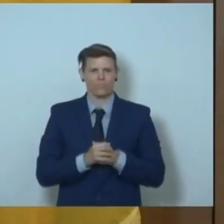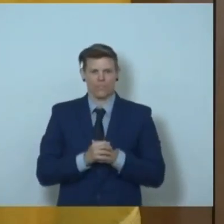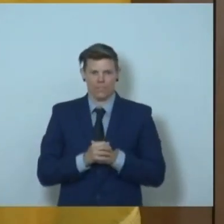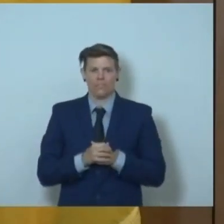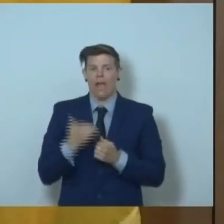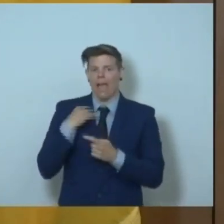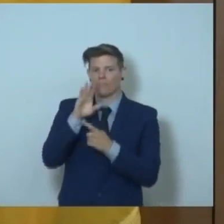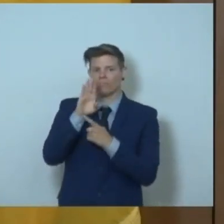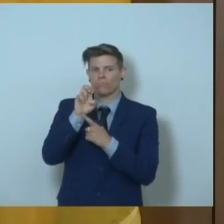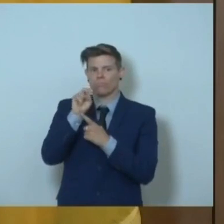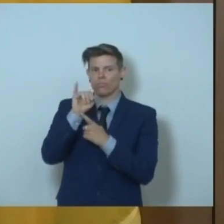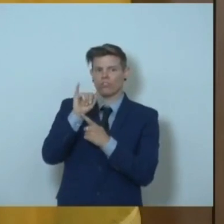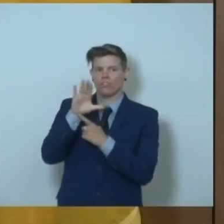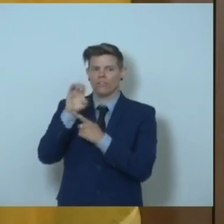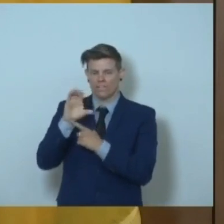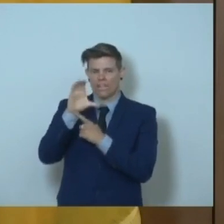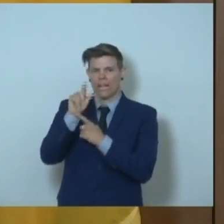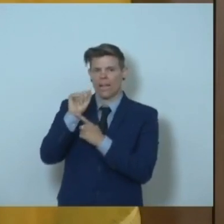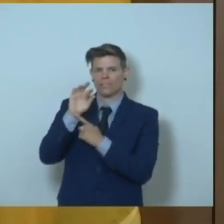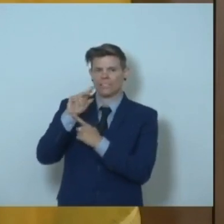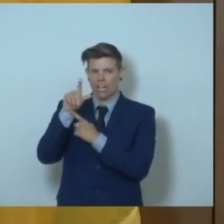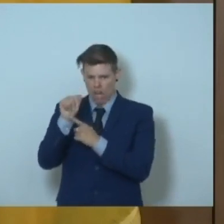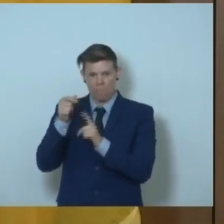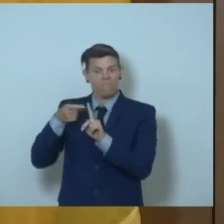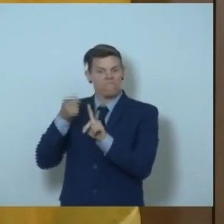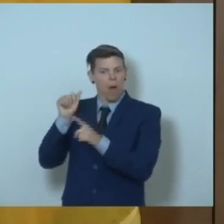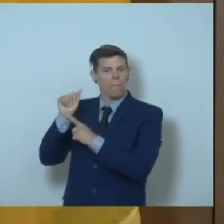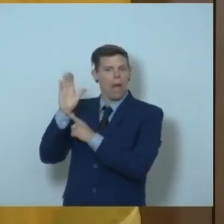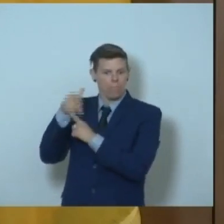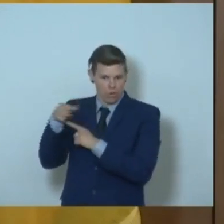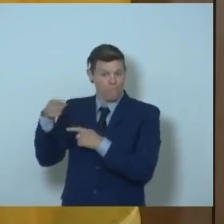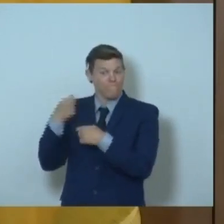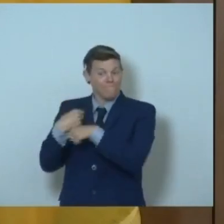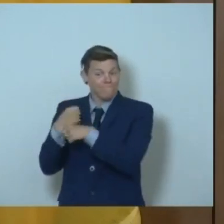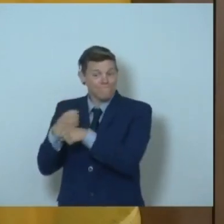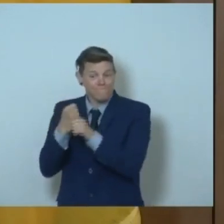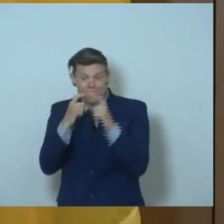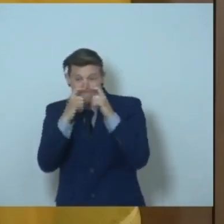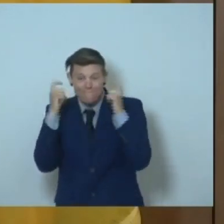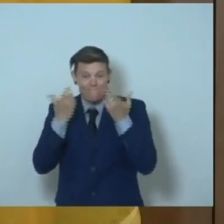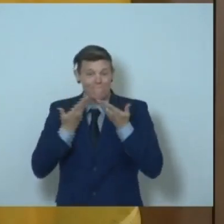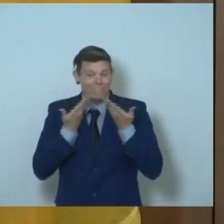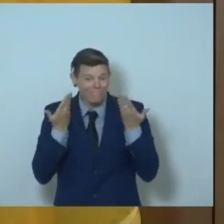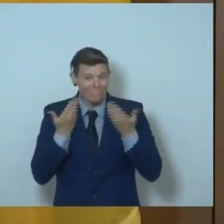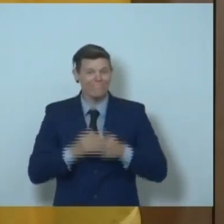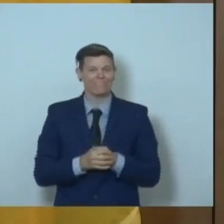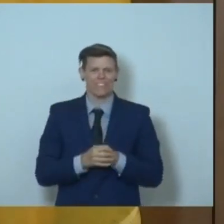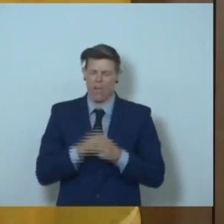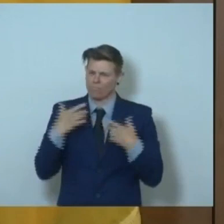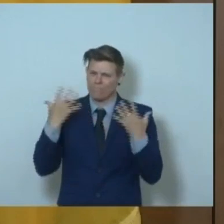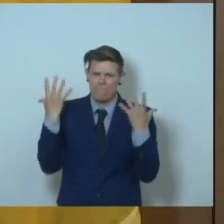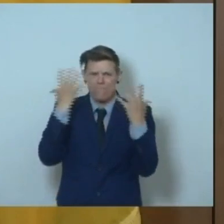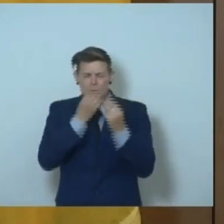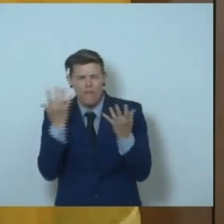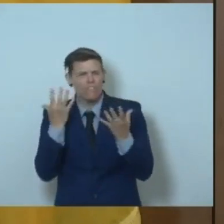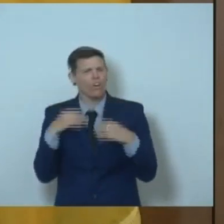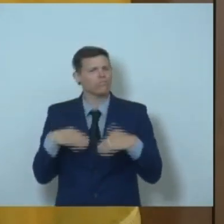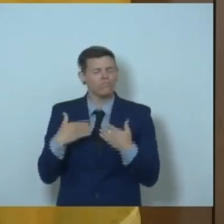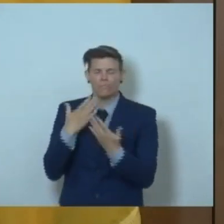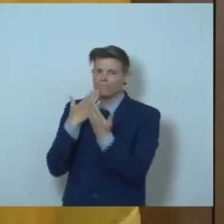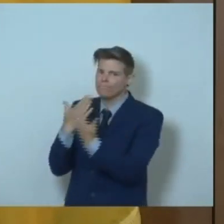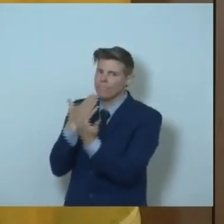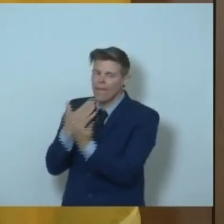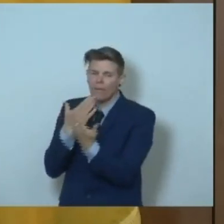who is from Albuquerque and made me this beautiful rose mask. And again, I am so grateful